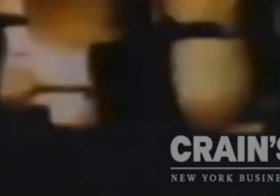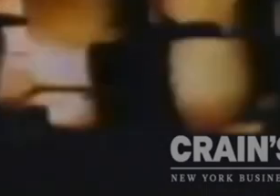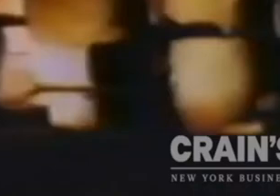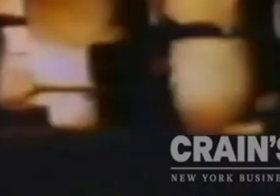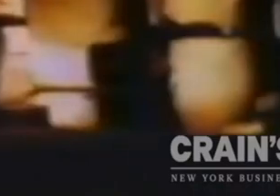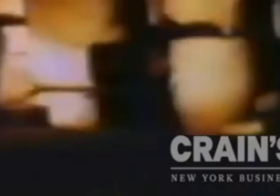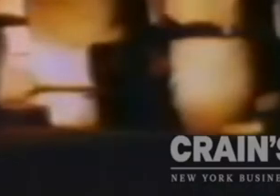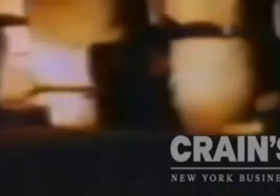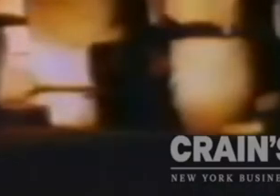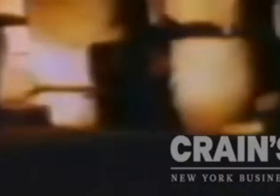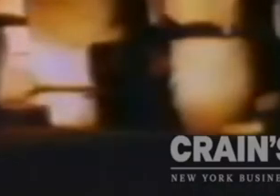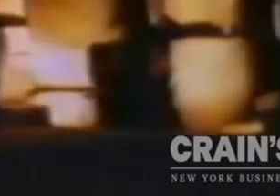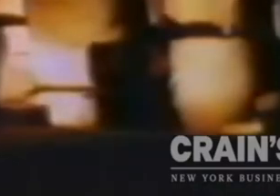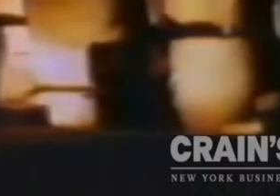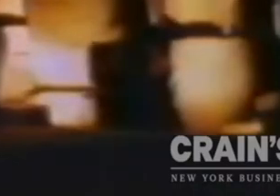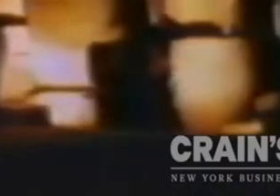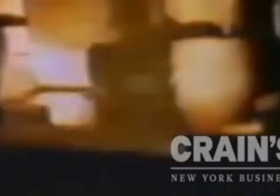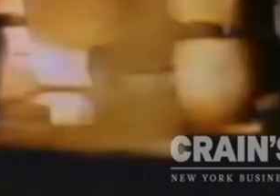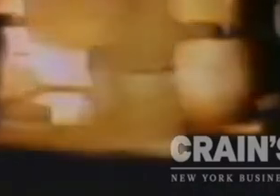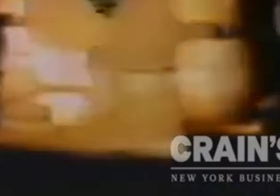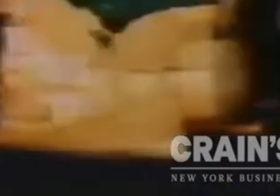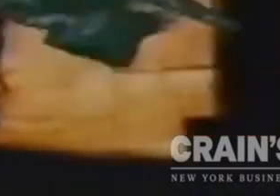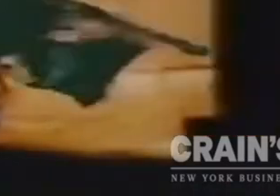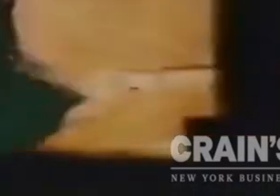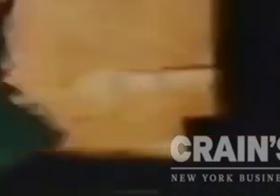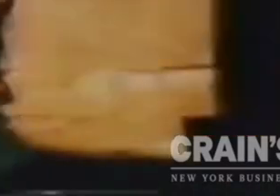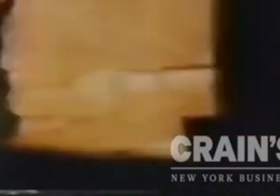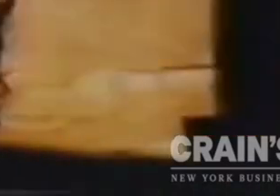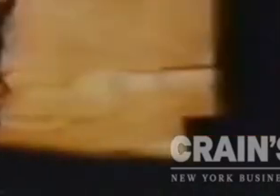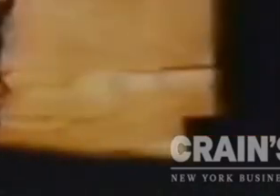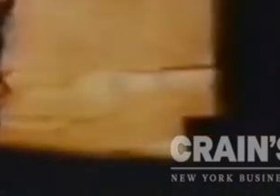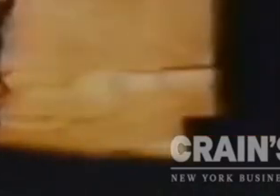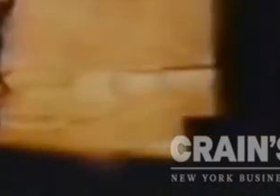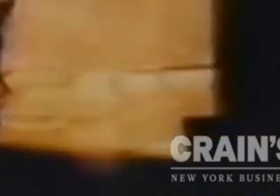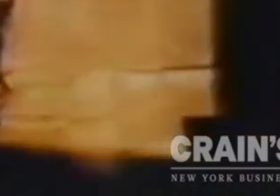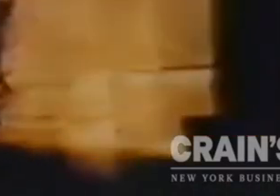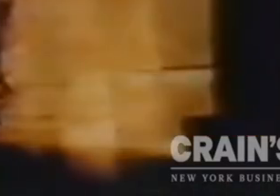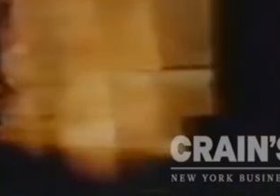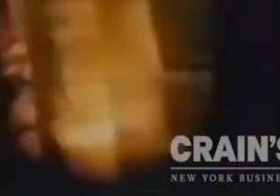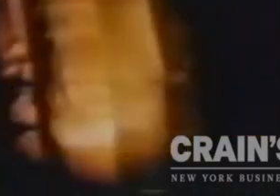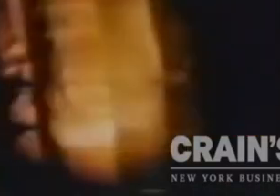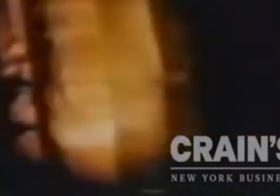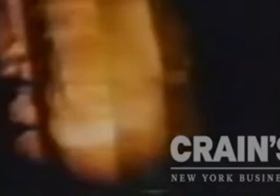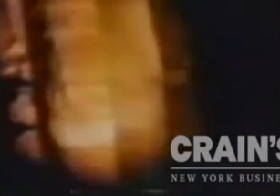It still was kind of novel, and it was something people were curious about.